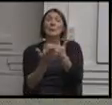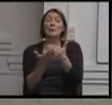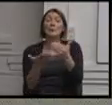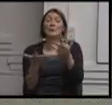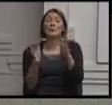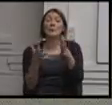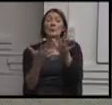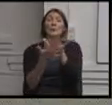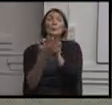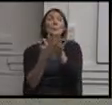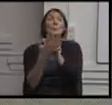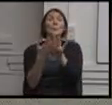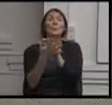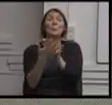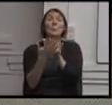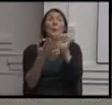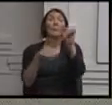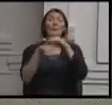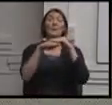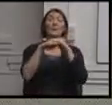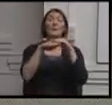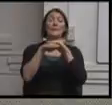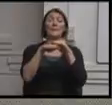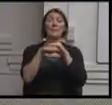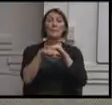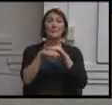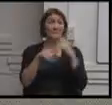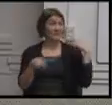progressed anywhere since we talked about it in April,